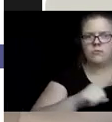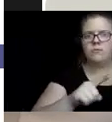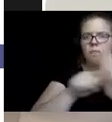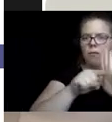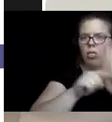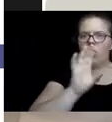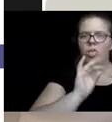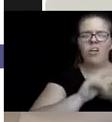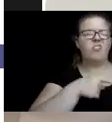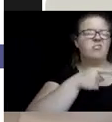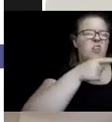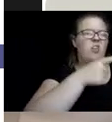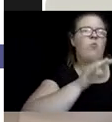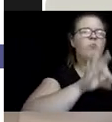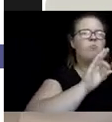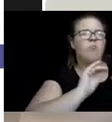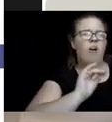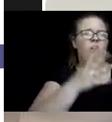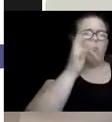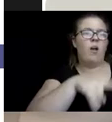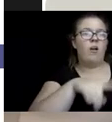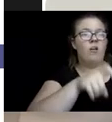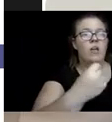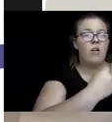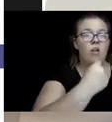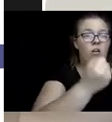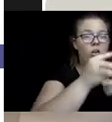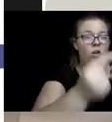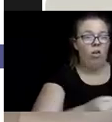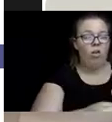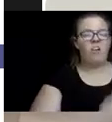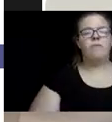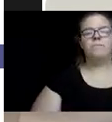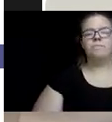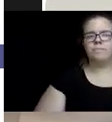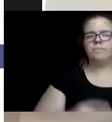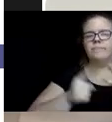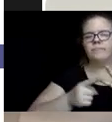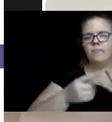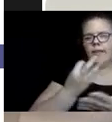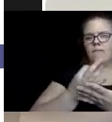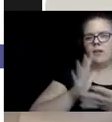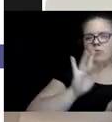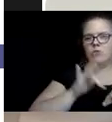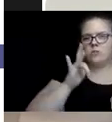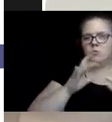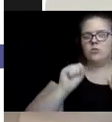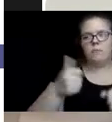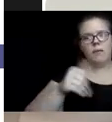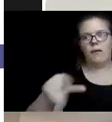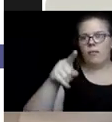You're worthless because you need all this support. Financial exploitation can be almost anything you can